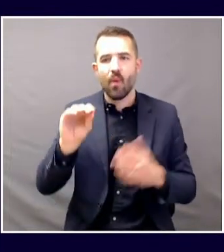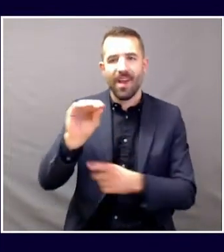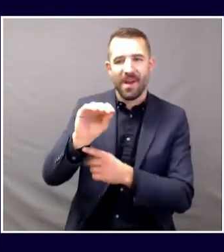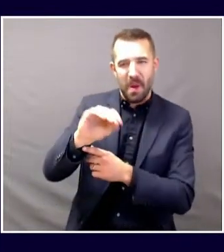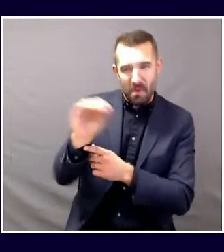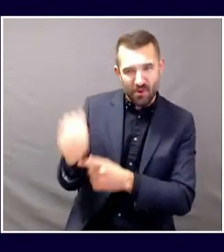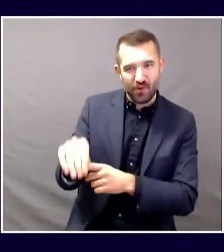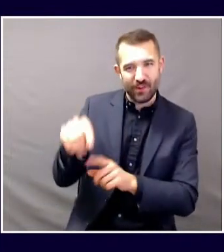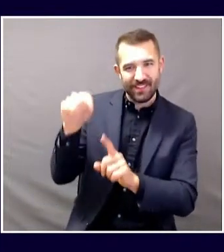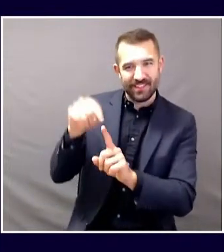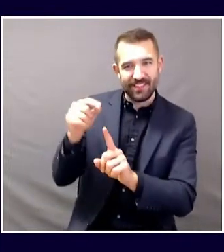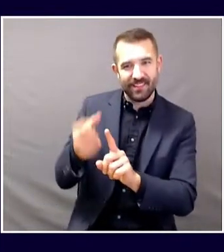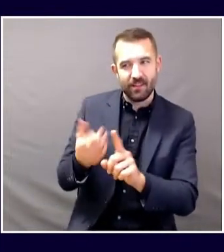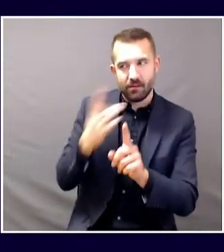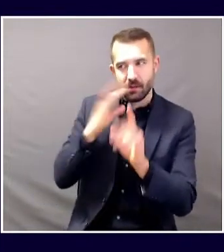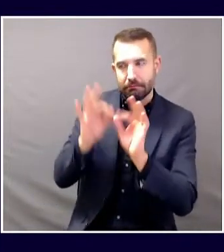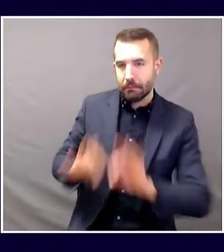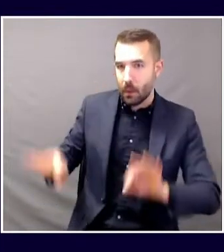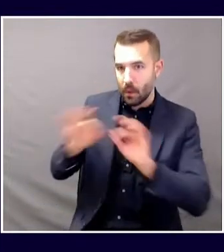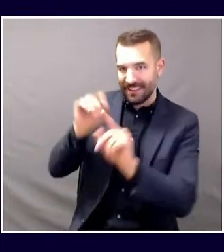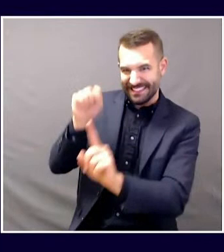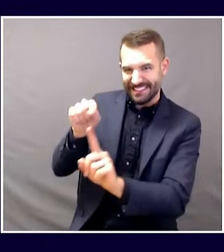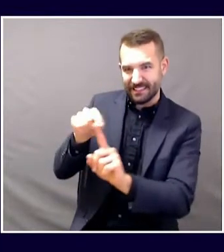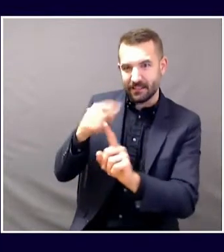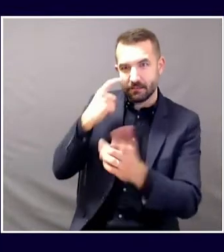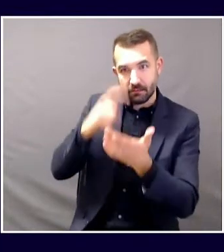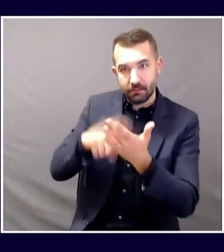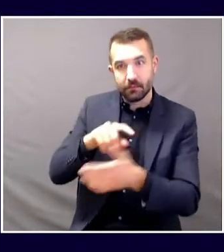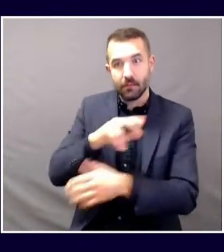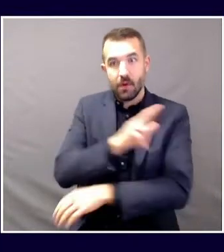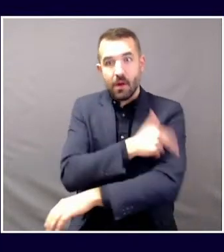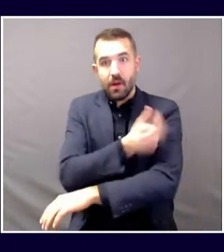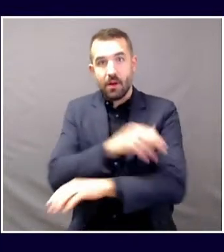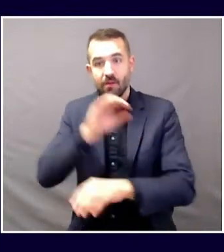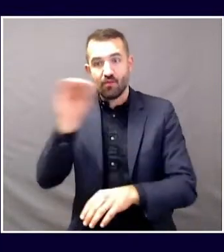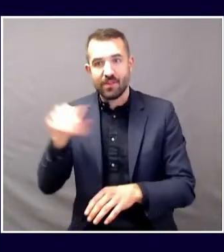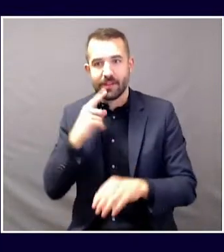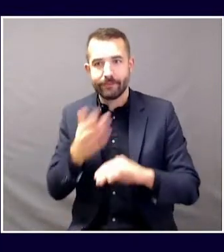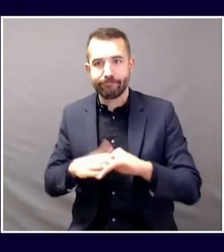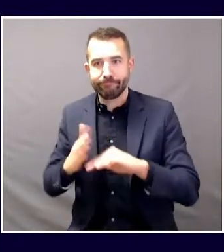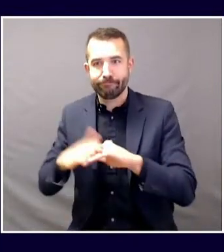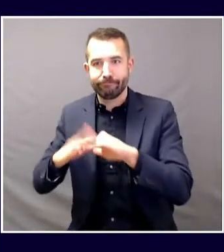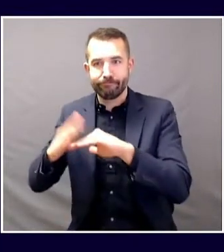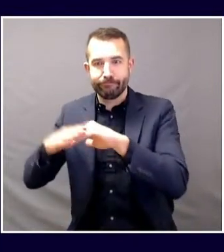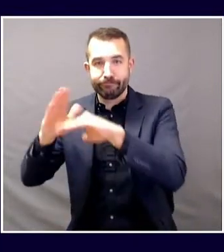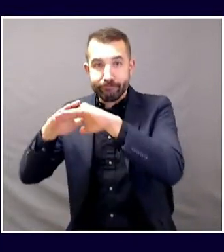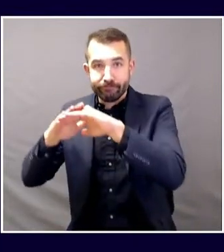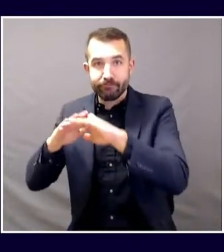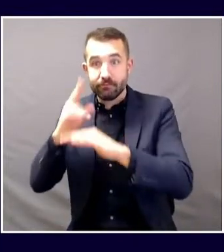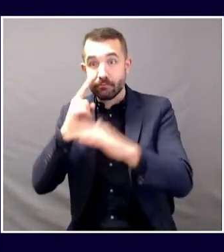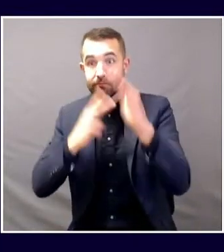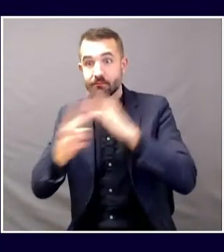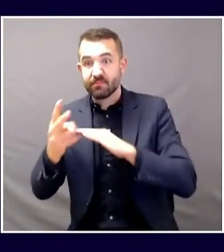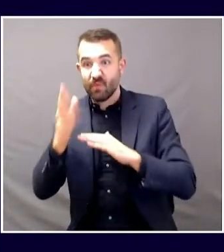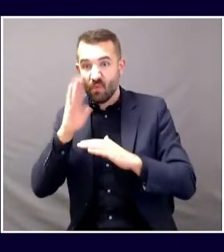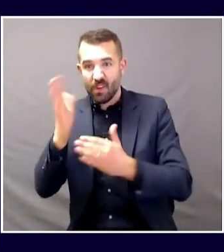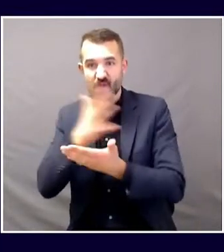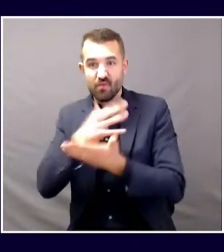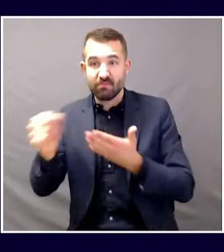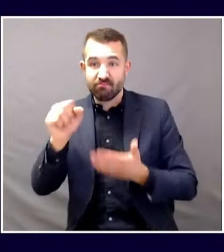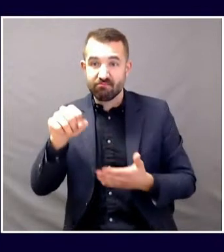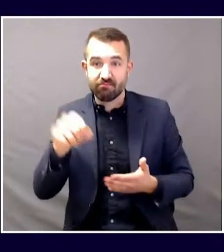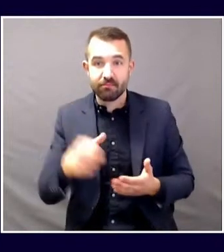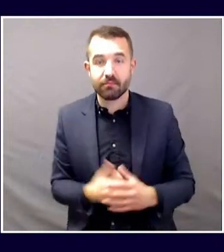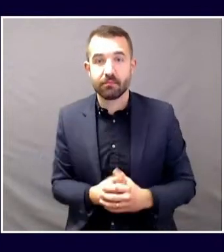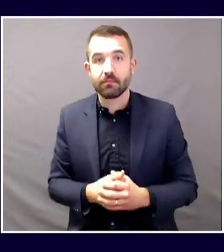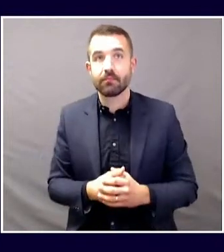in the number of hospitalizations to a point that a model suggests that we might exceed capacity, that's a sign for us. The models